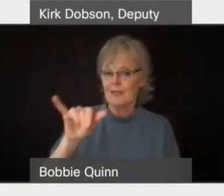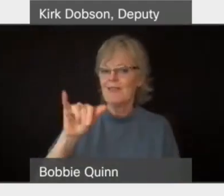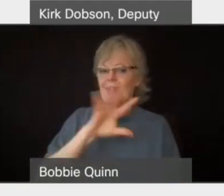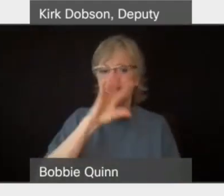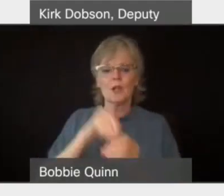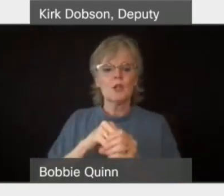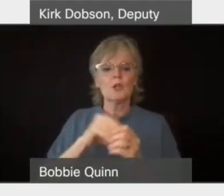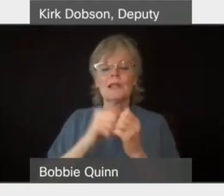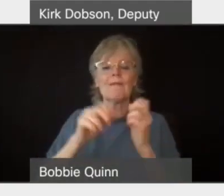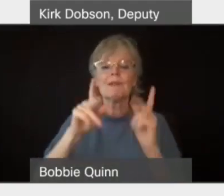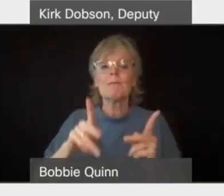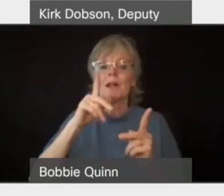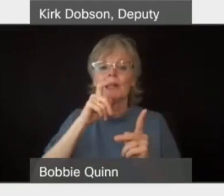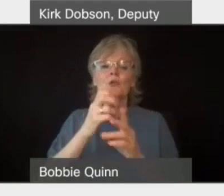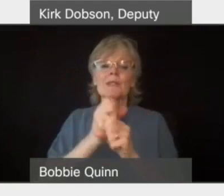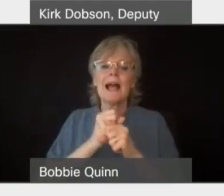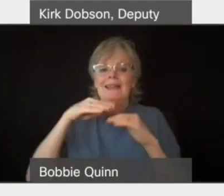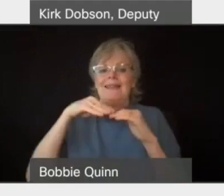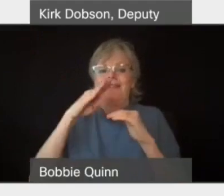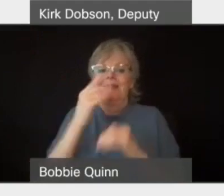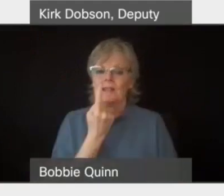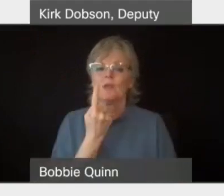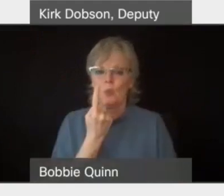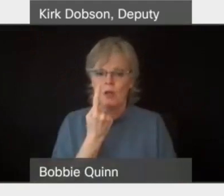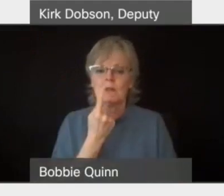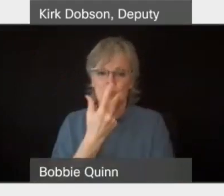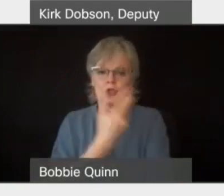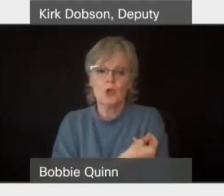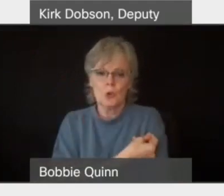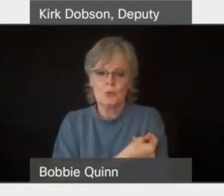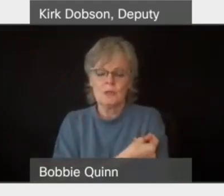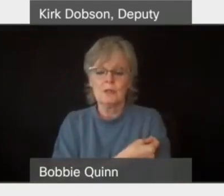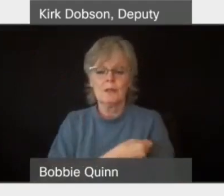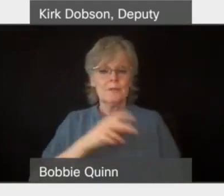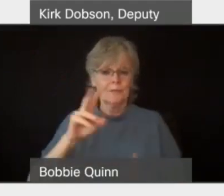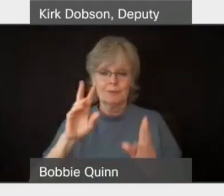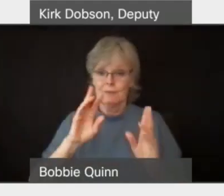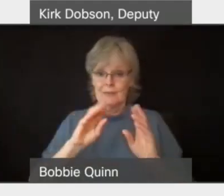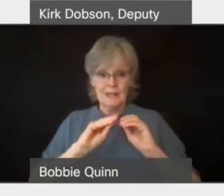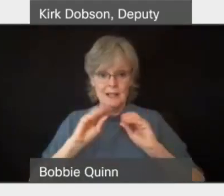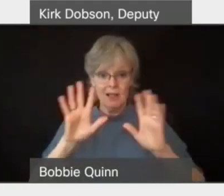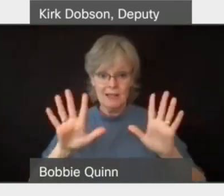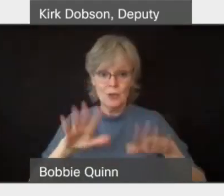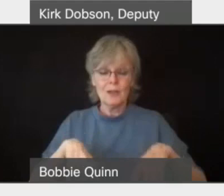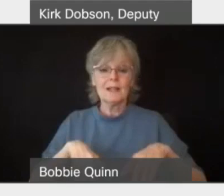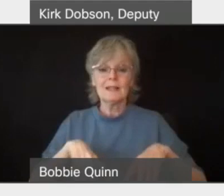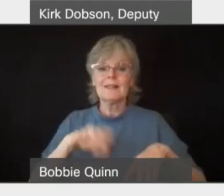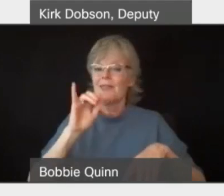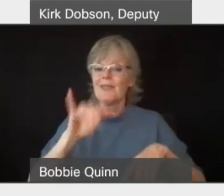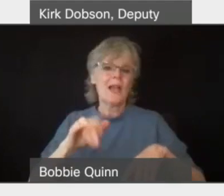has received at least 1 dose. And very clearly, I will say, it is an